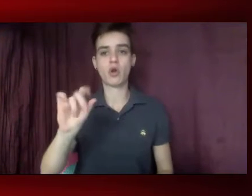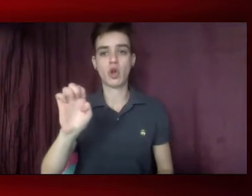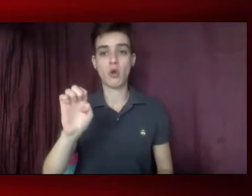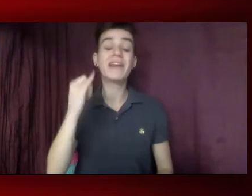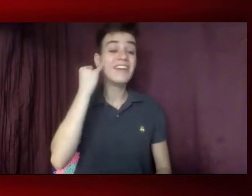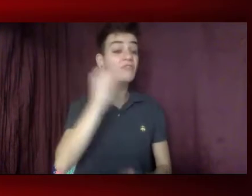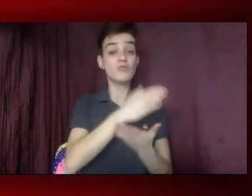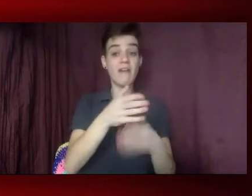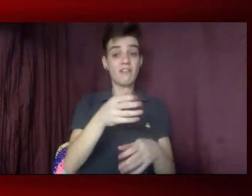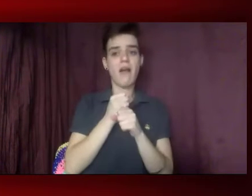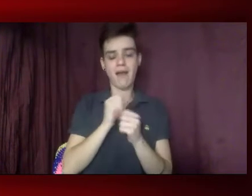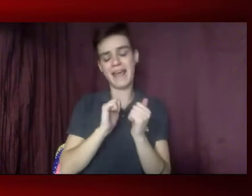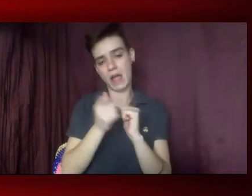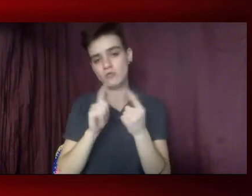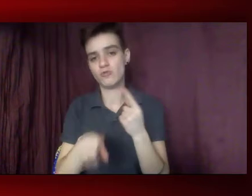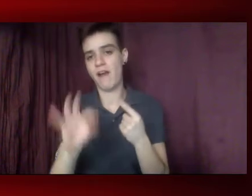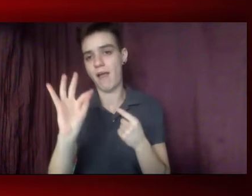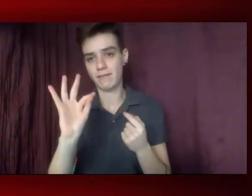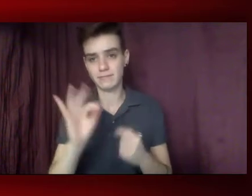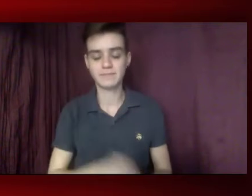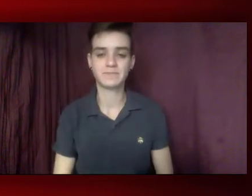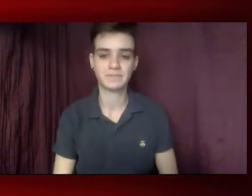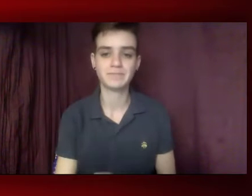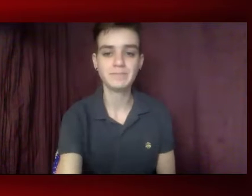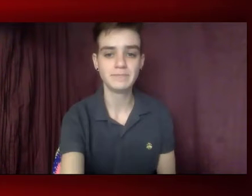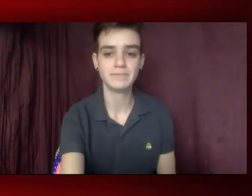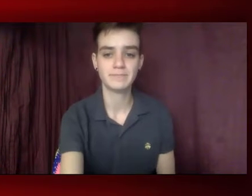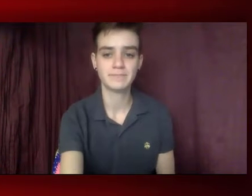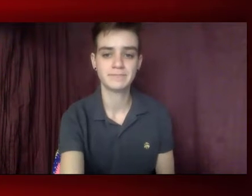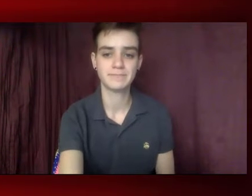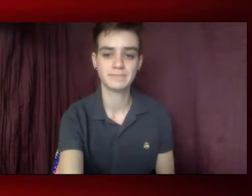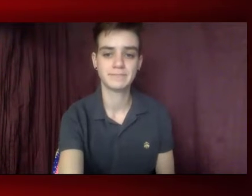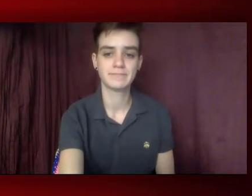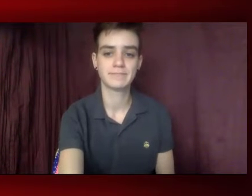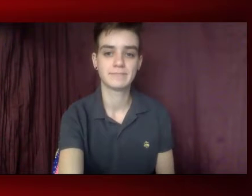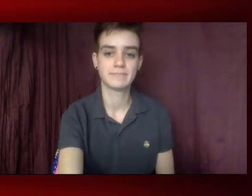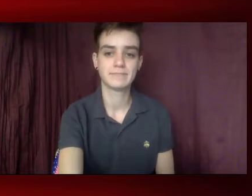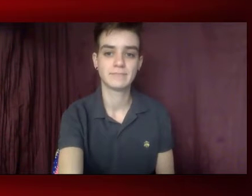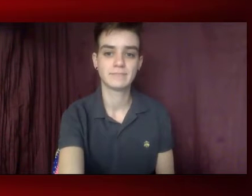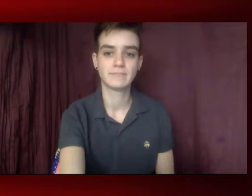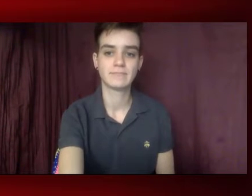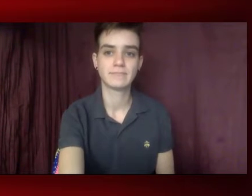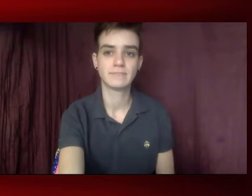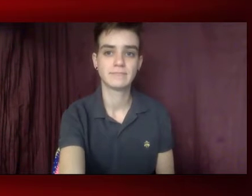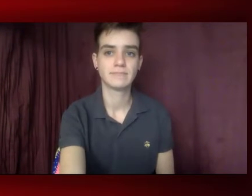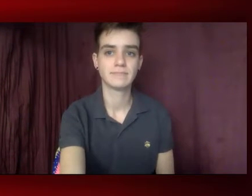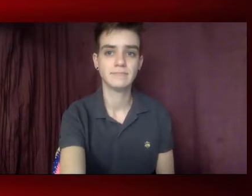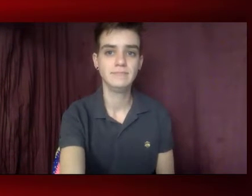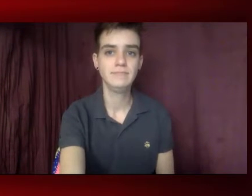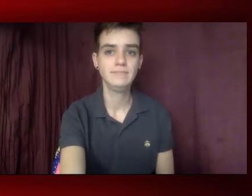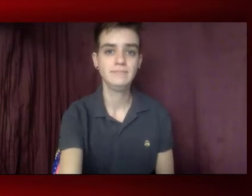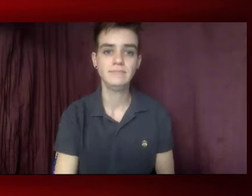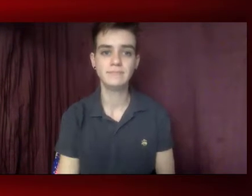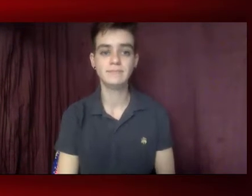received the code, or if you don't find it either in your regular mailbox or in your spam mailbox if you have